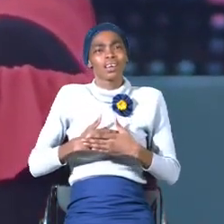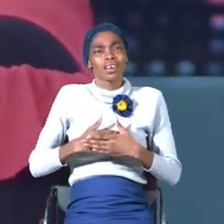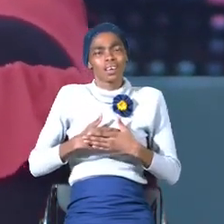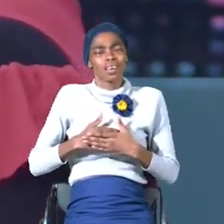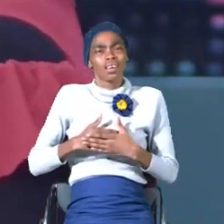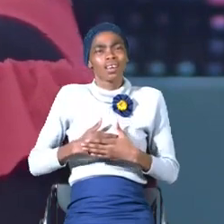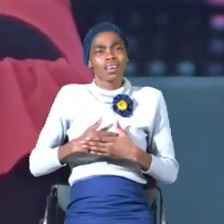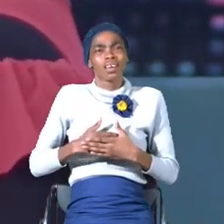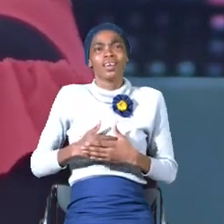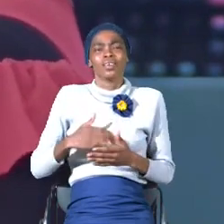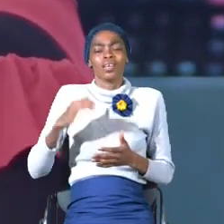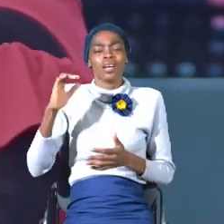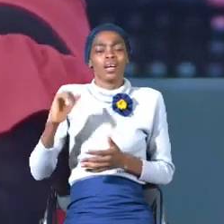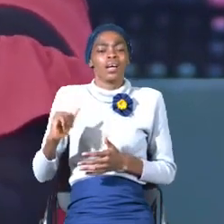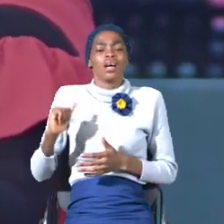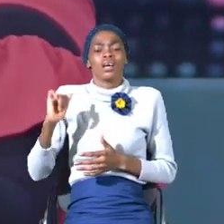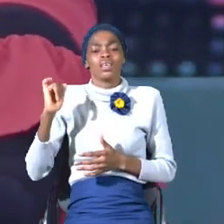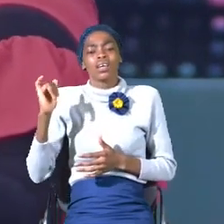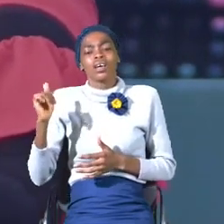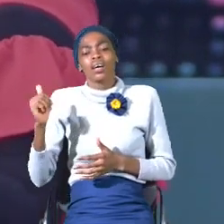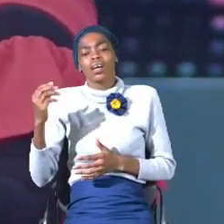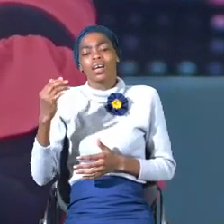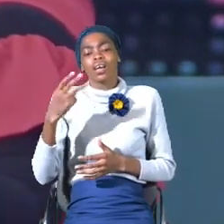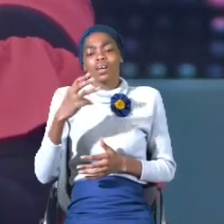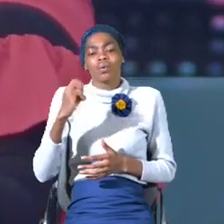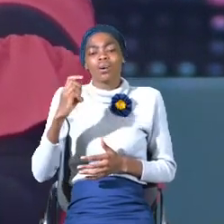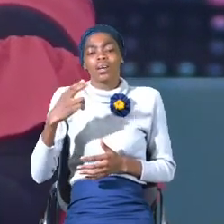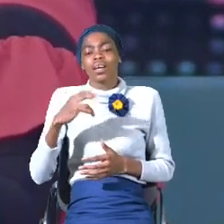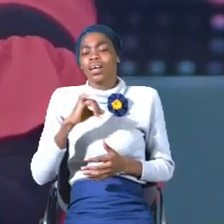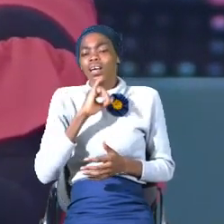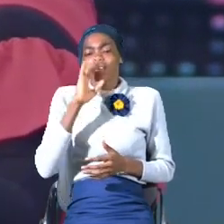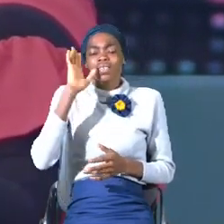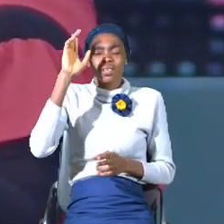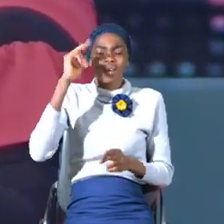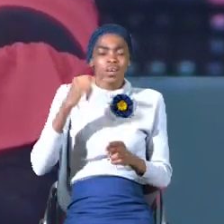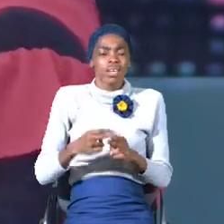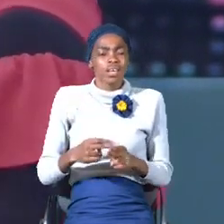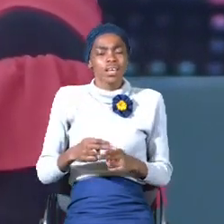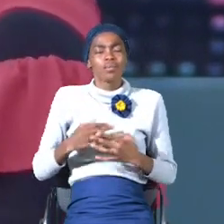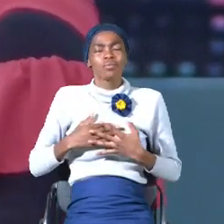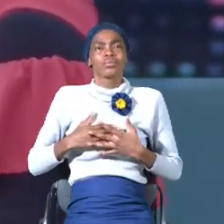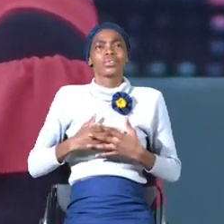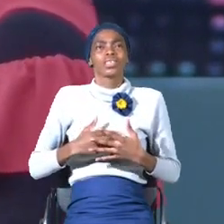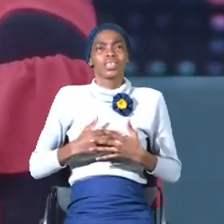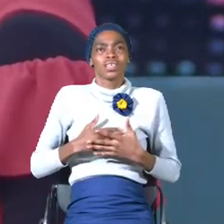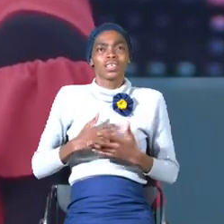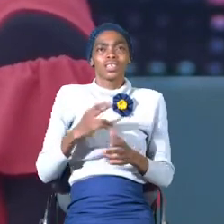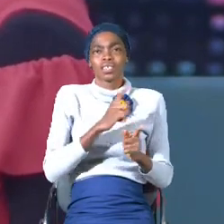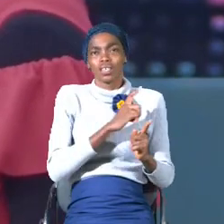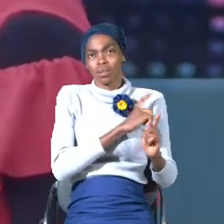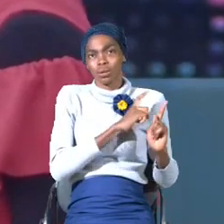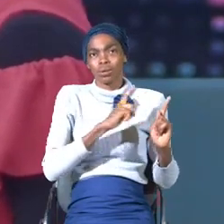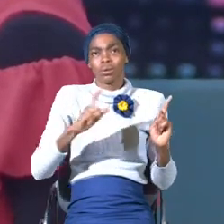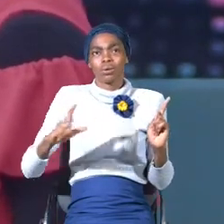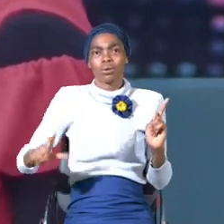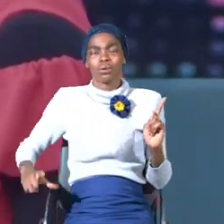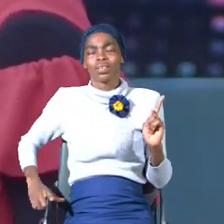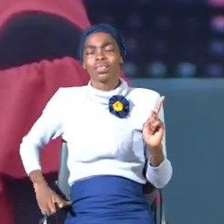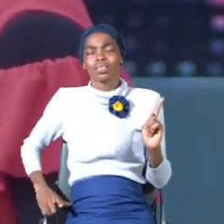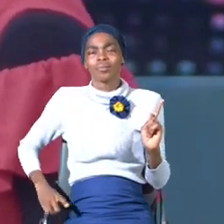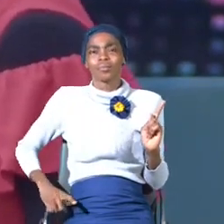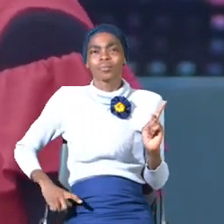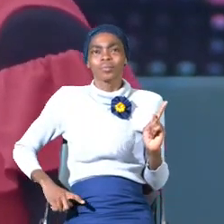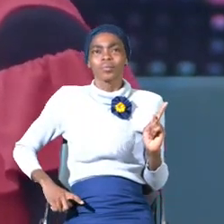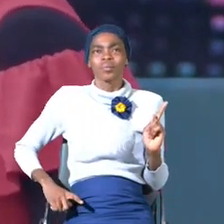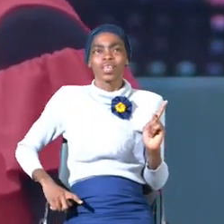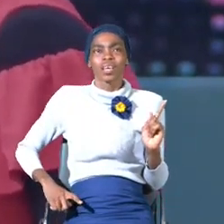Breathe. Your day will hey. Your day will hey. It's your name. Breathe, Lord.